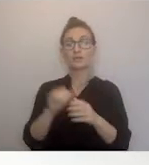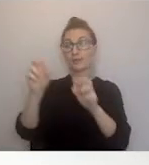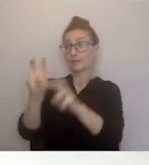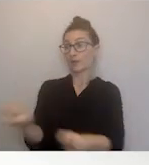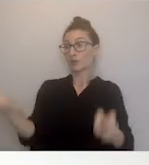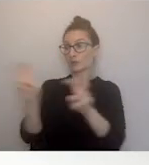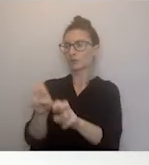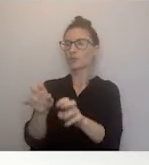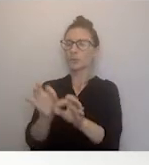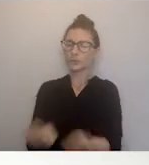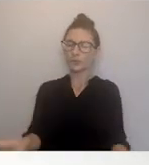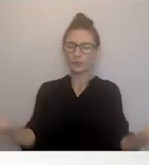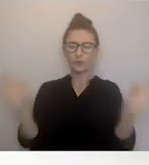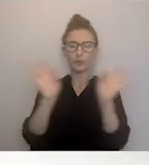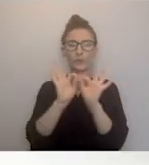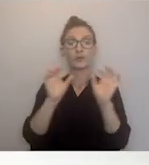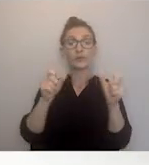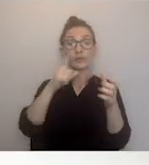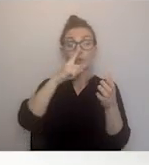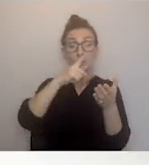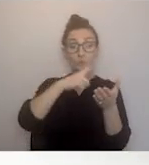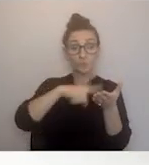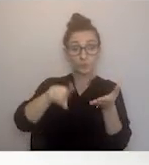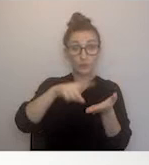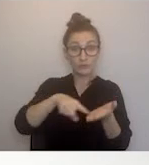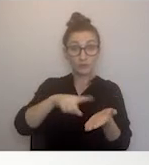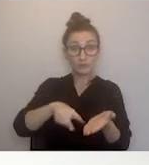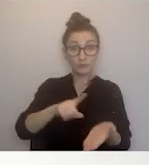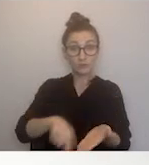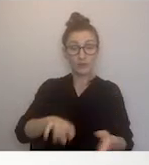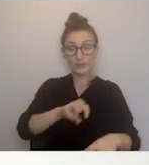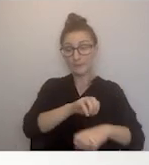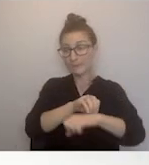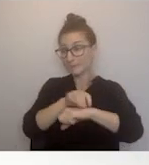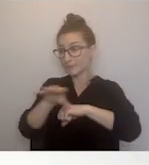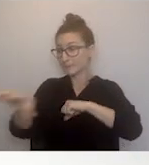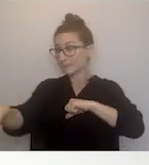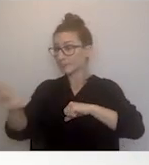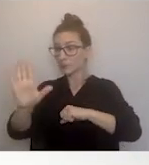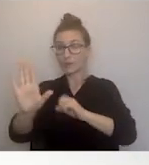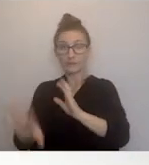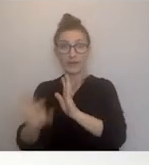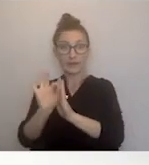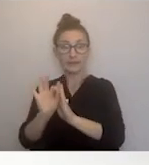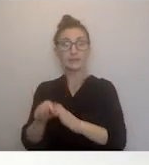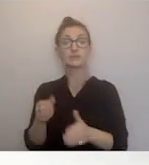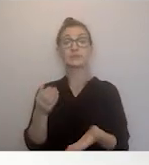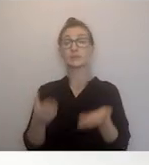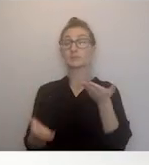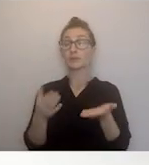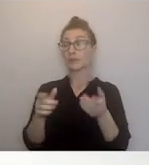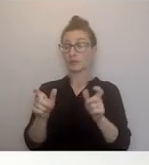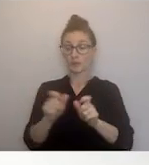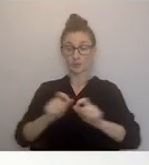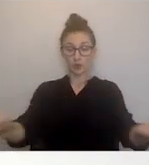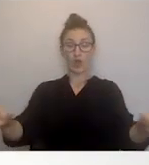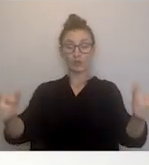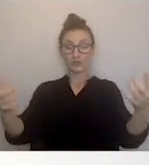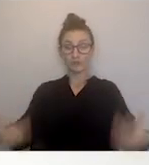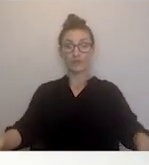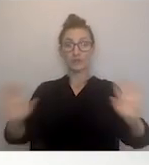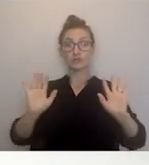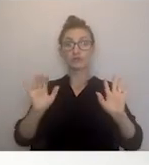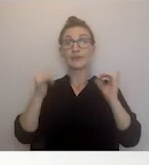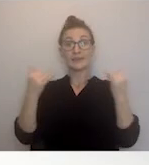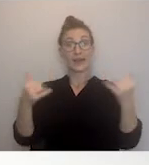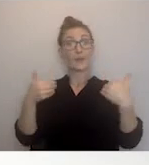that means the evaluation. Is there research about the population that you can feed your findings into? Are there grants now that